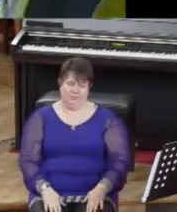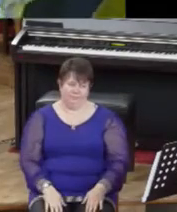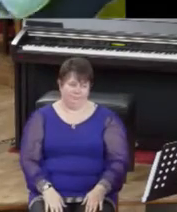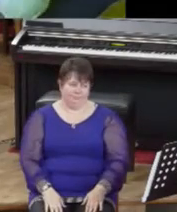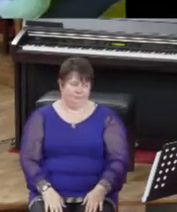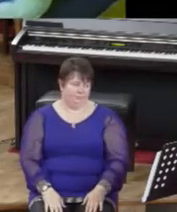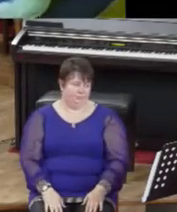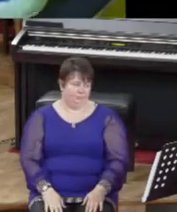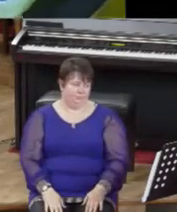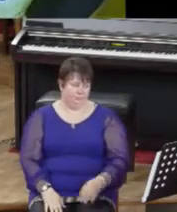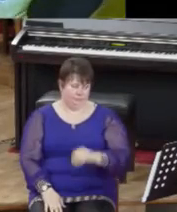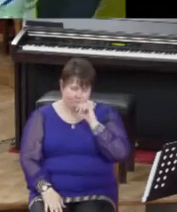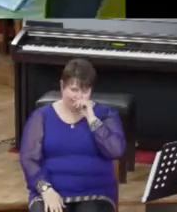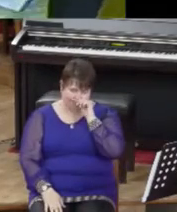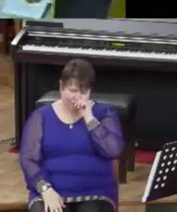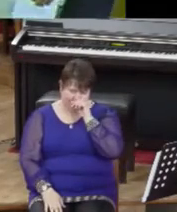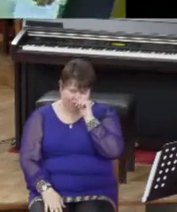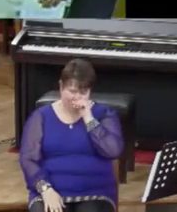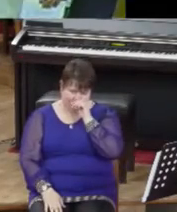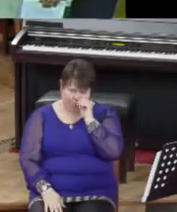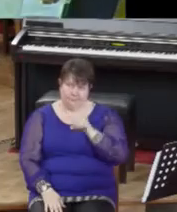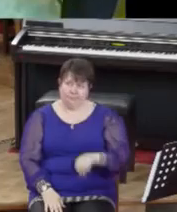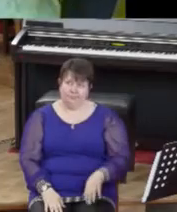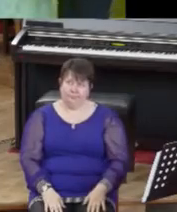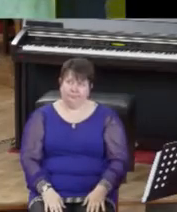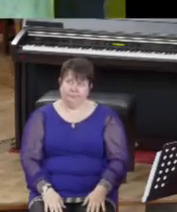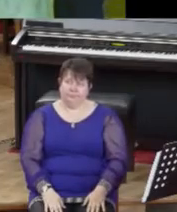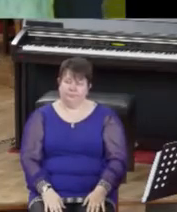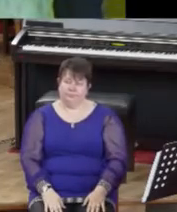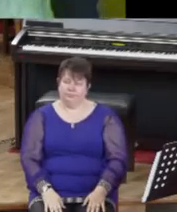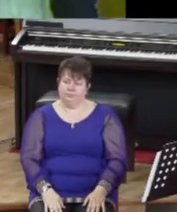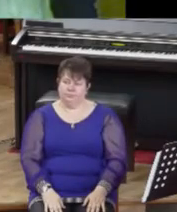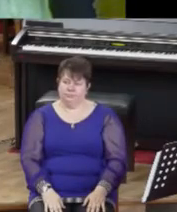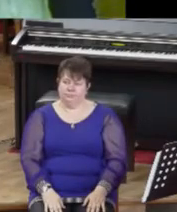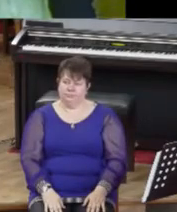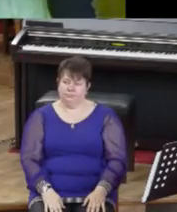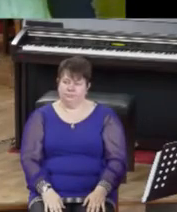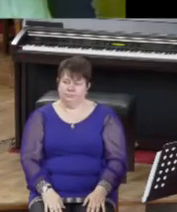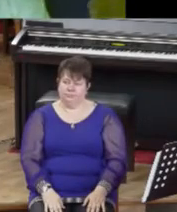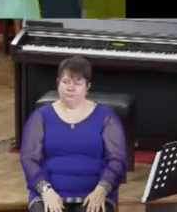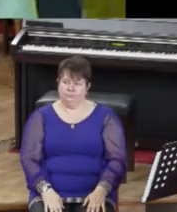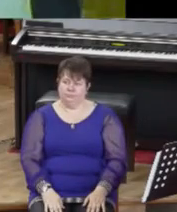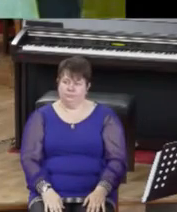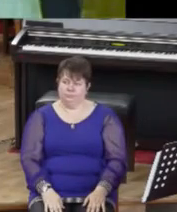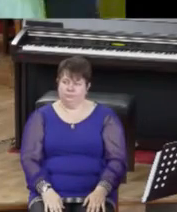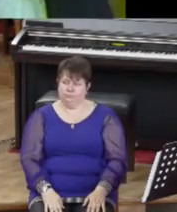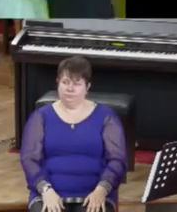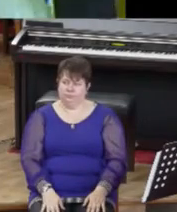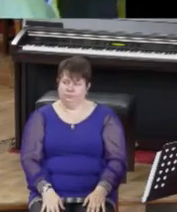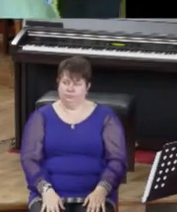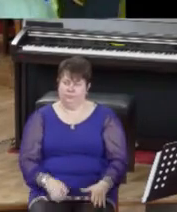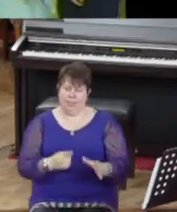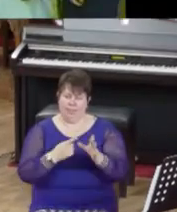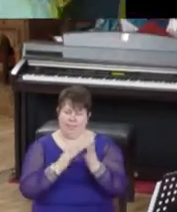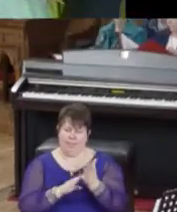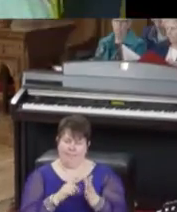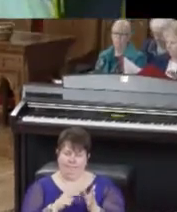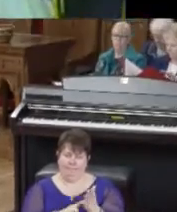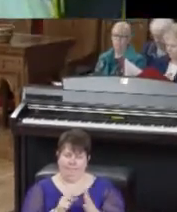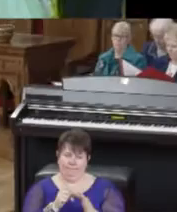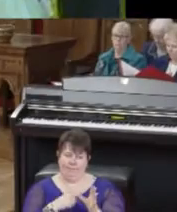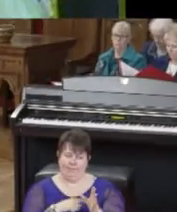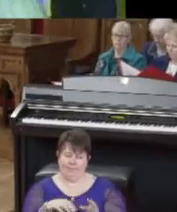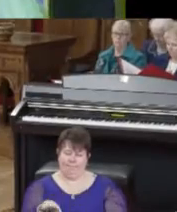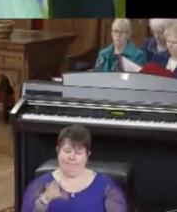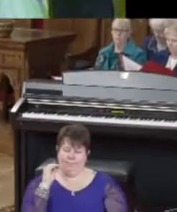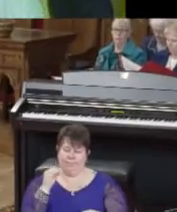congregation. So we're going to sing, What a Friend We Have in Jesus, All Our Sins and Griefs to Bear. Amanda chose this for us to sing, and it's a